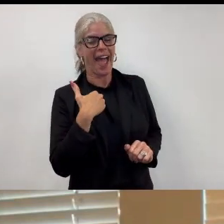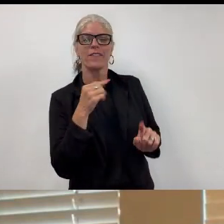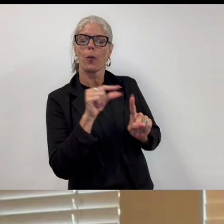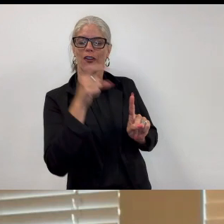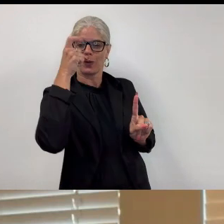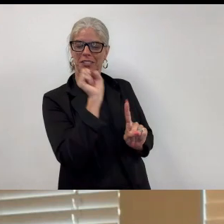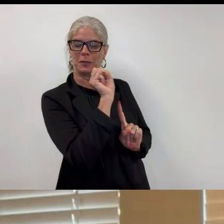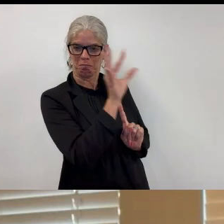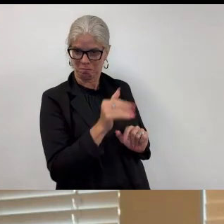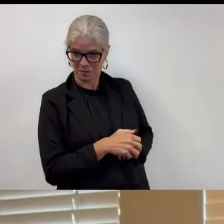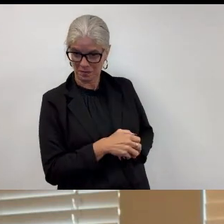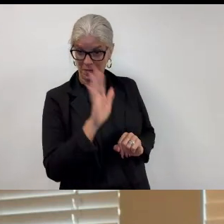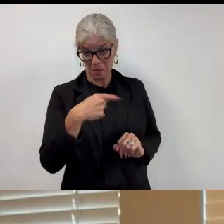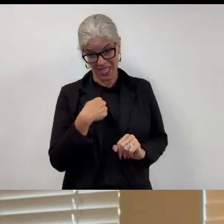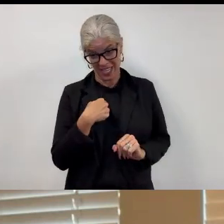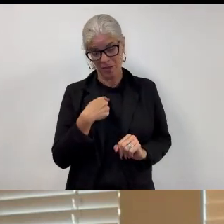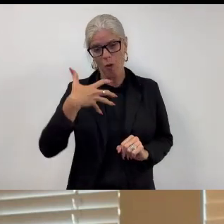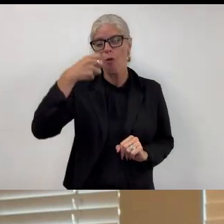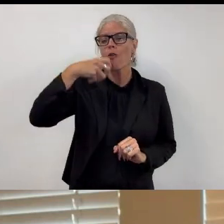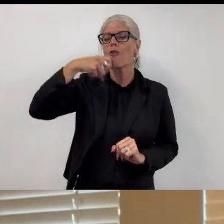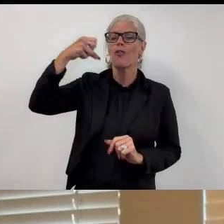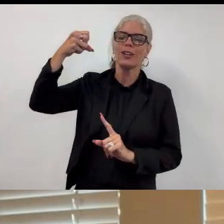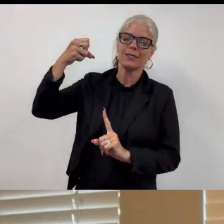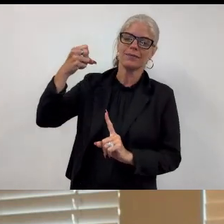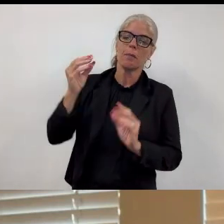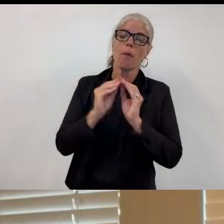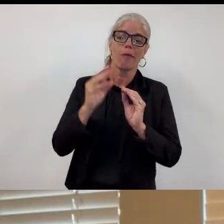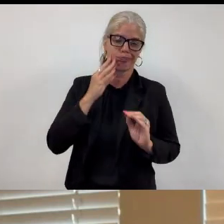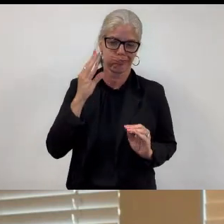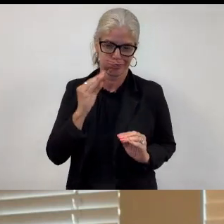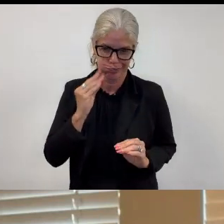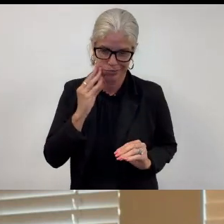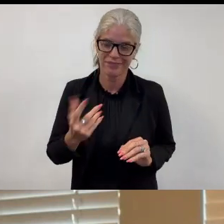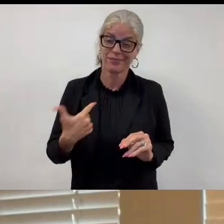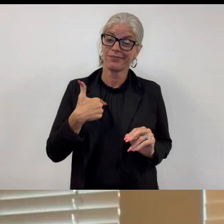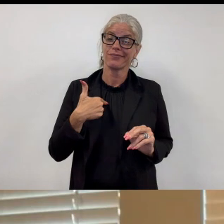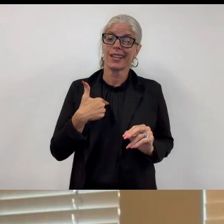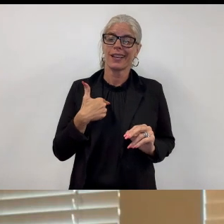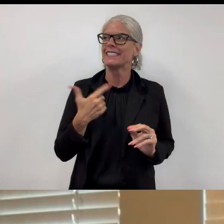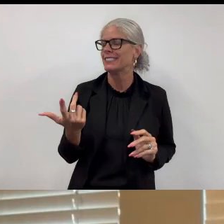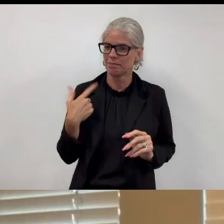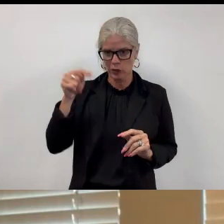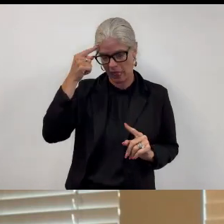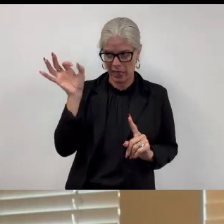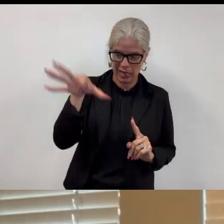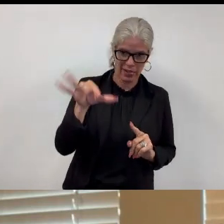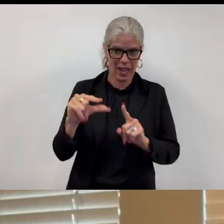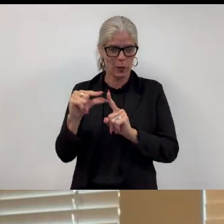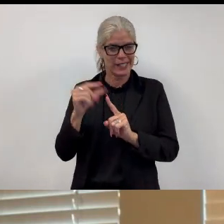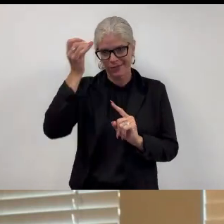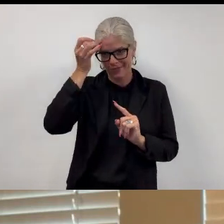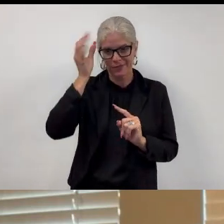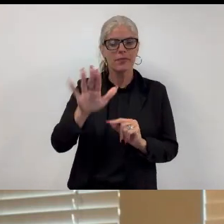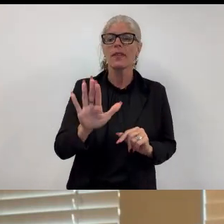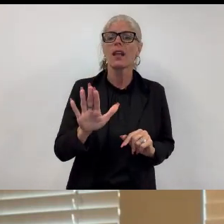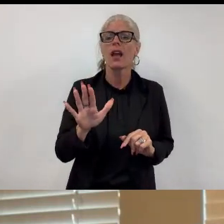older I get, the more that I am not as what's the word I'm looking for? I just, as we all get older, disability or